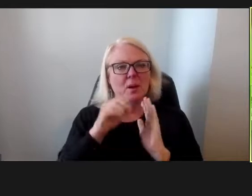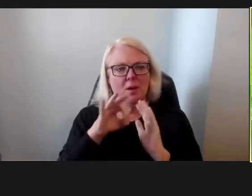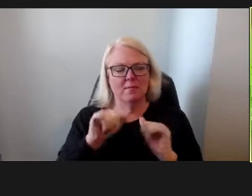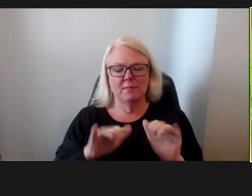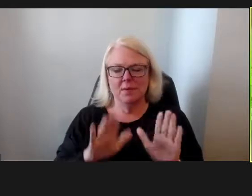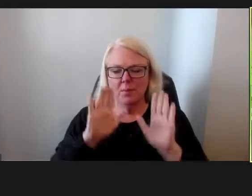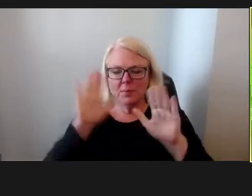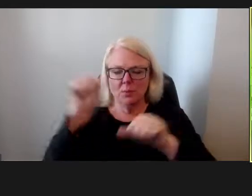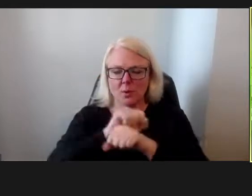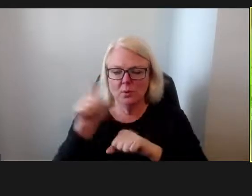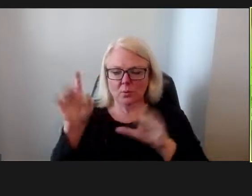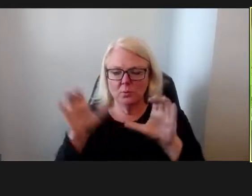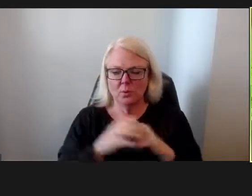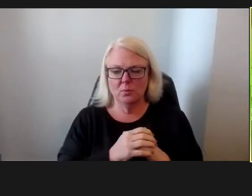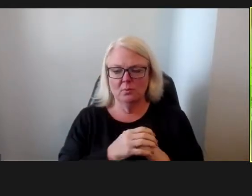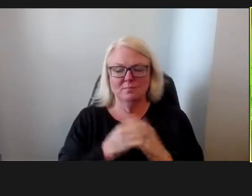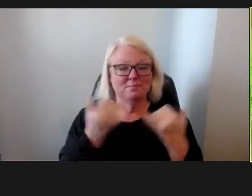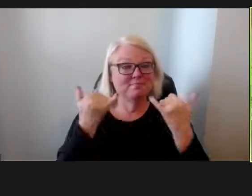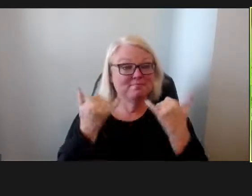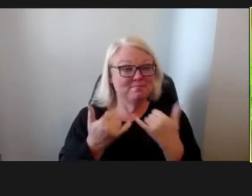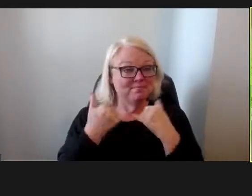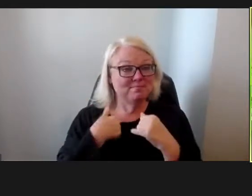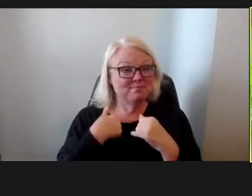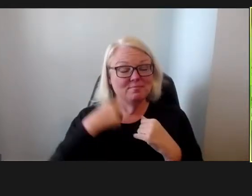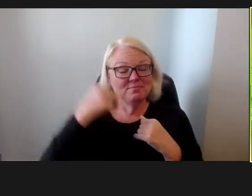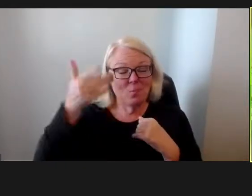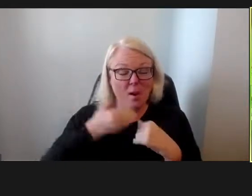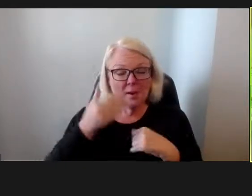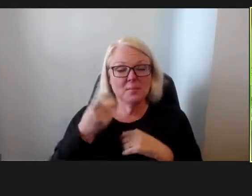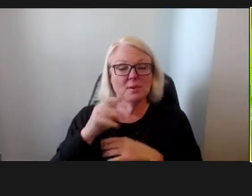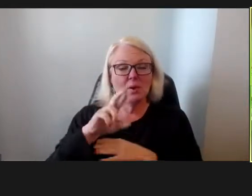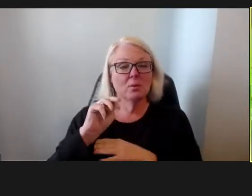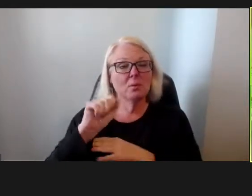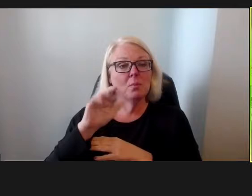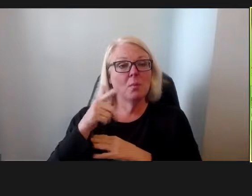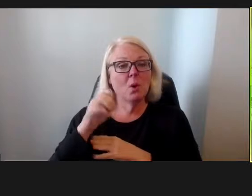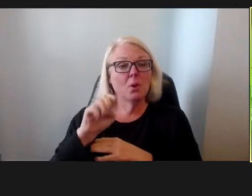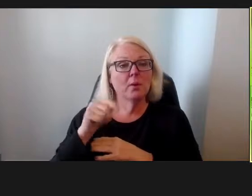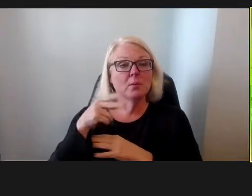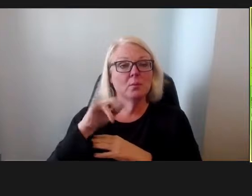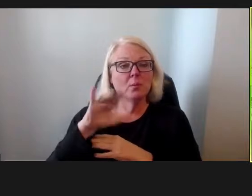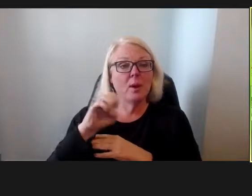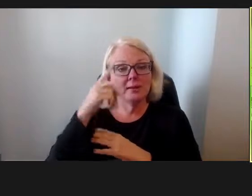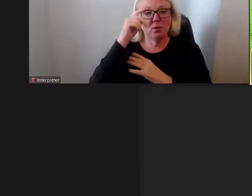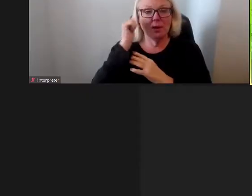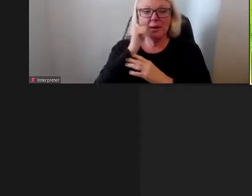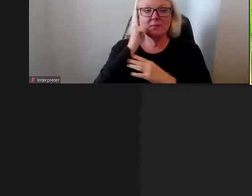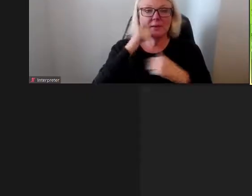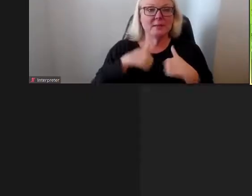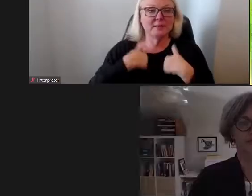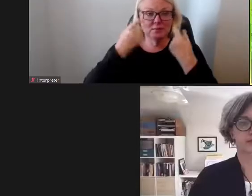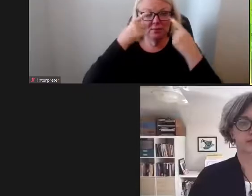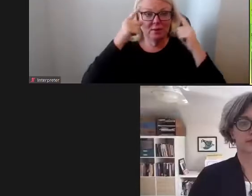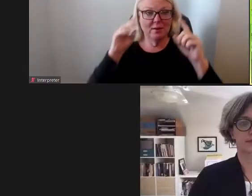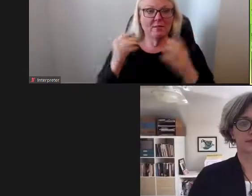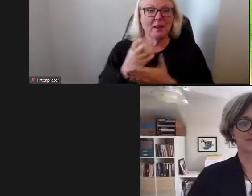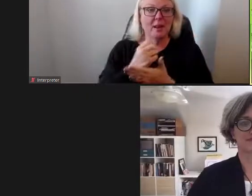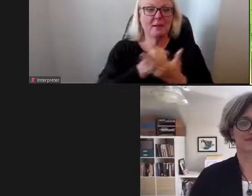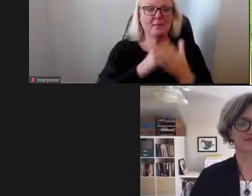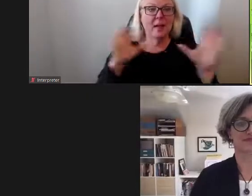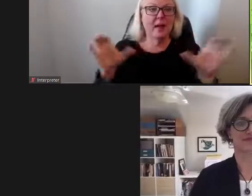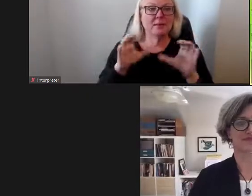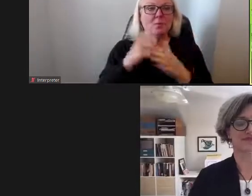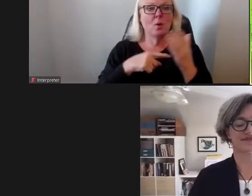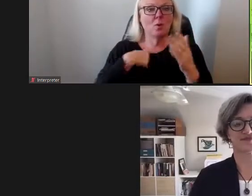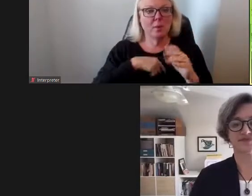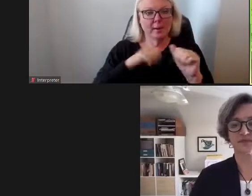you do. Without further ado, please welcome Dr. Margaret Price for Everyday Survival and Collective Action, What We Can